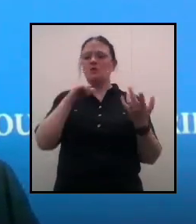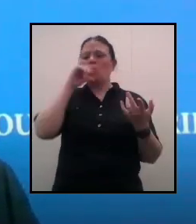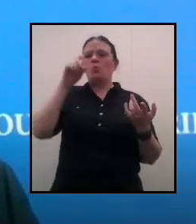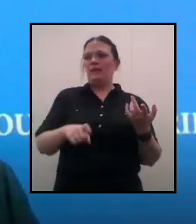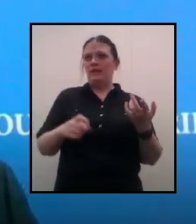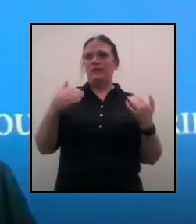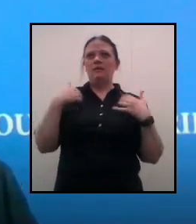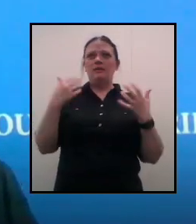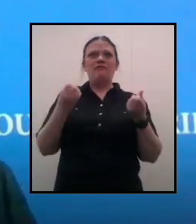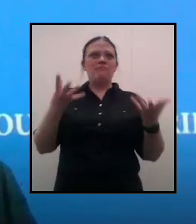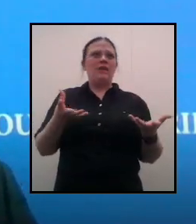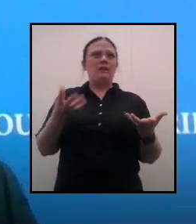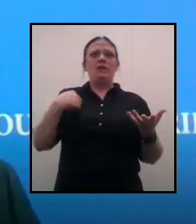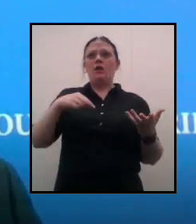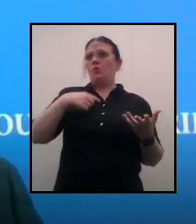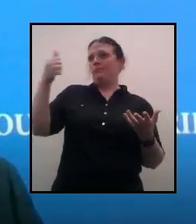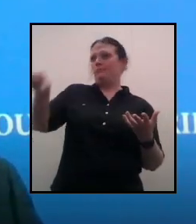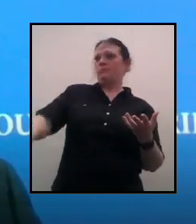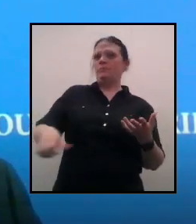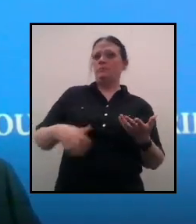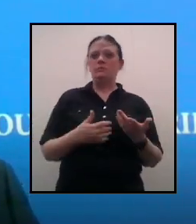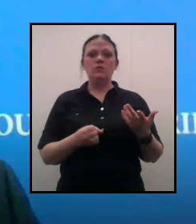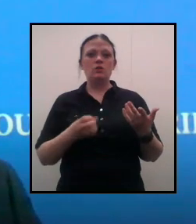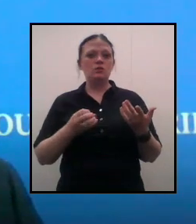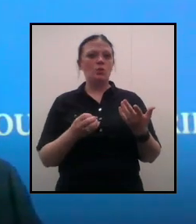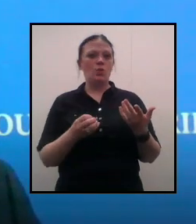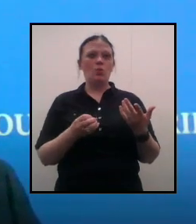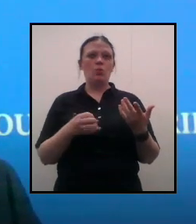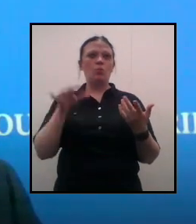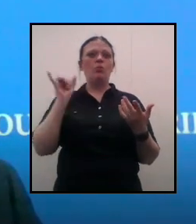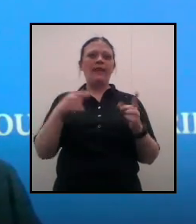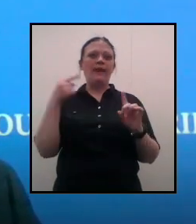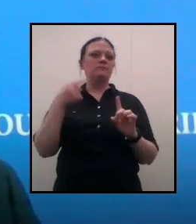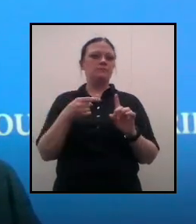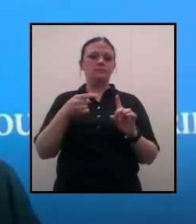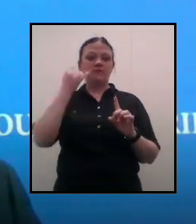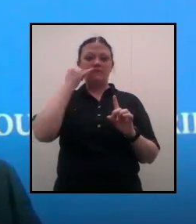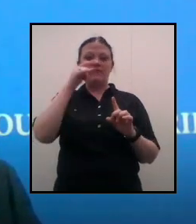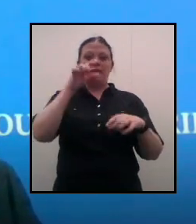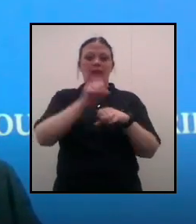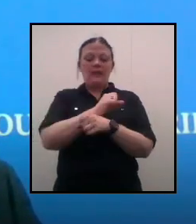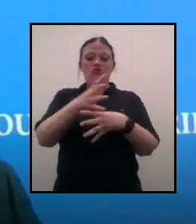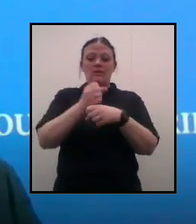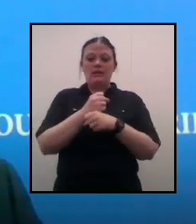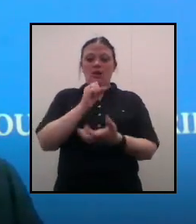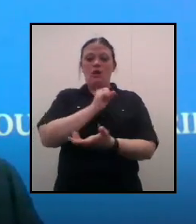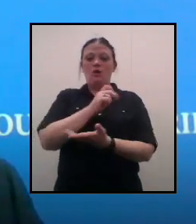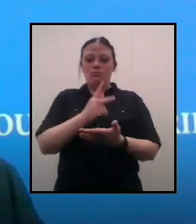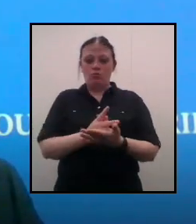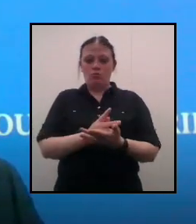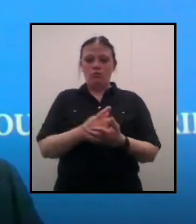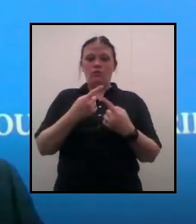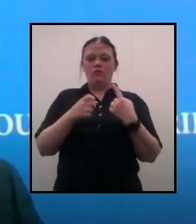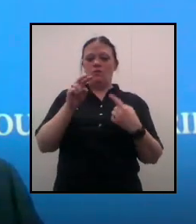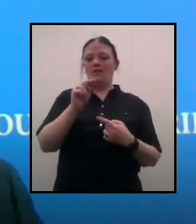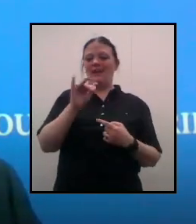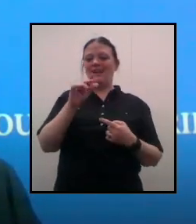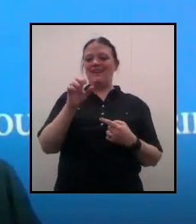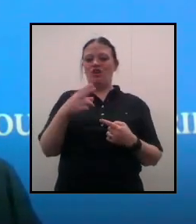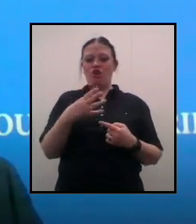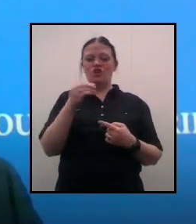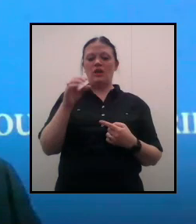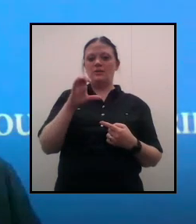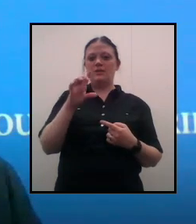those. We had lots of them. We rejected it. So that's the biggest thing. If they can actually get approval from NIOSH and the